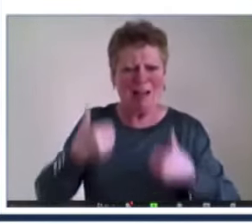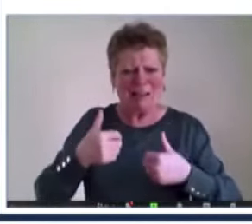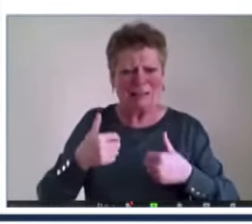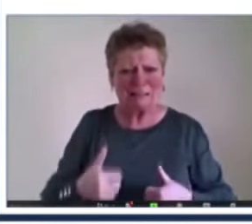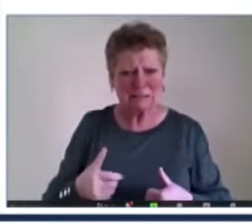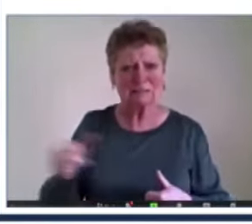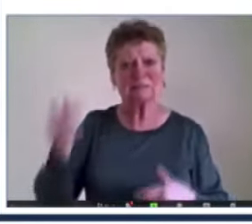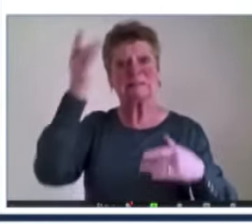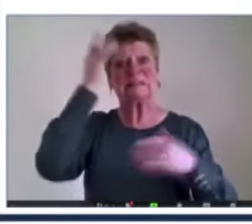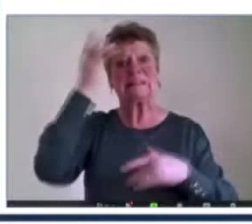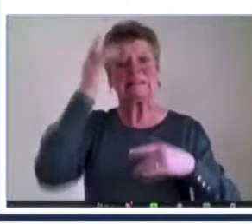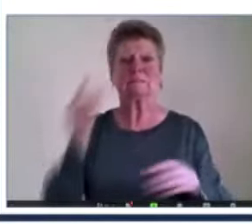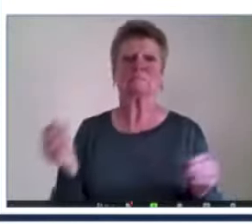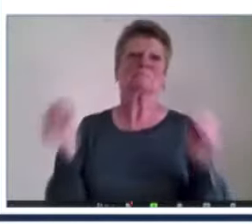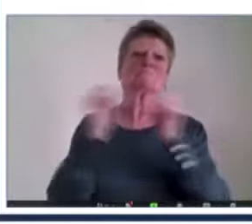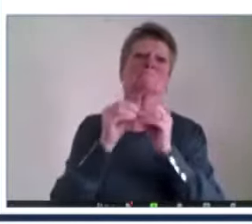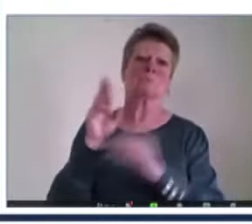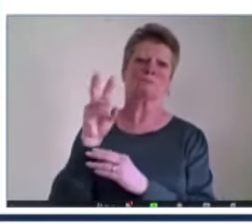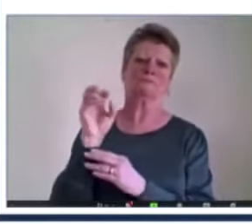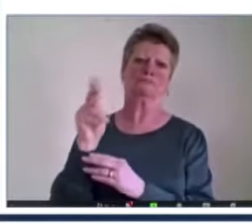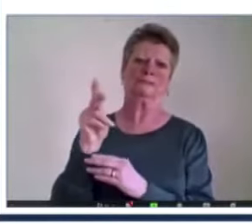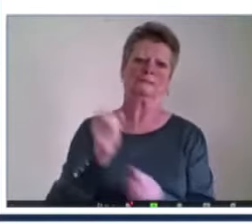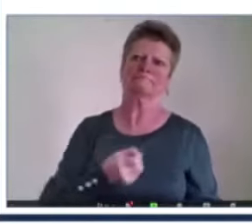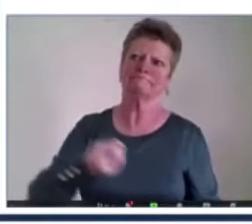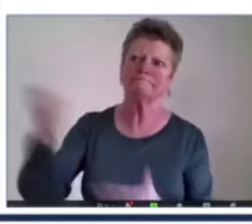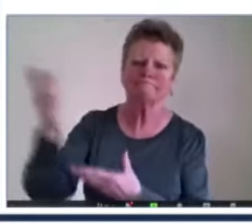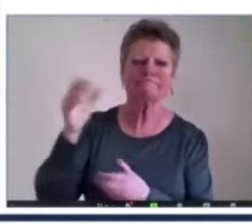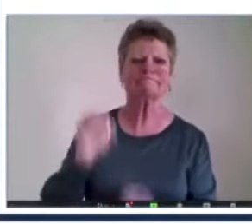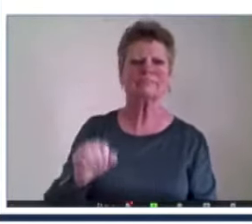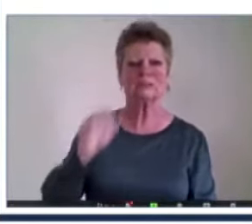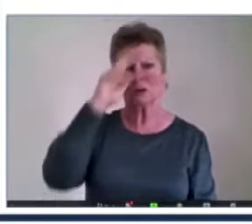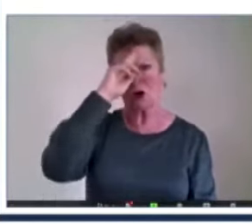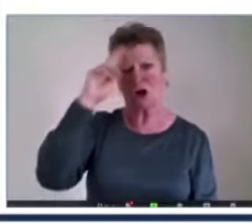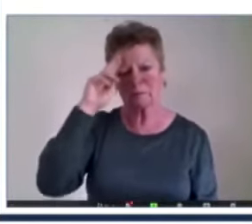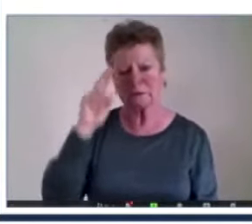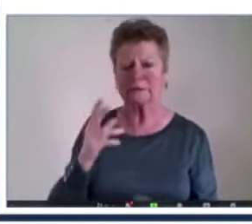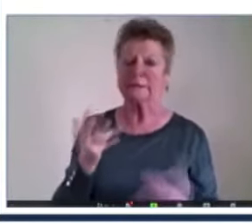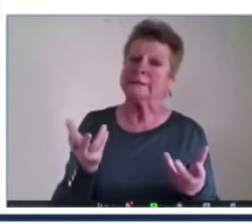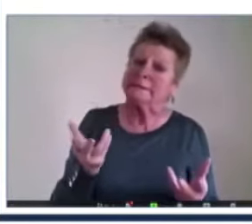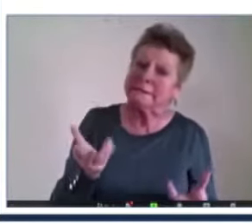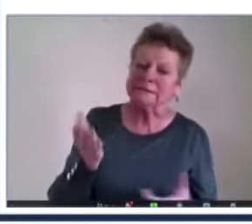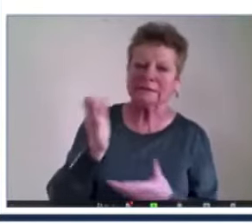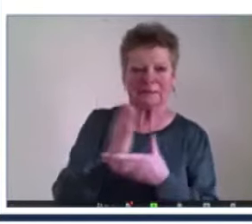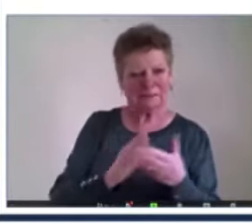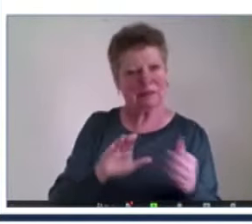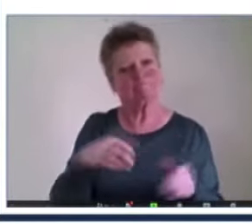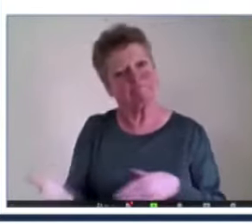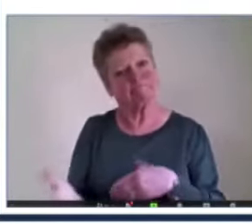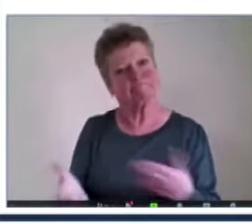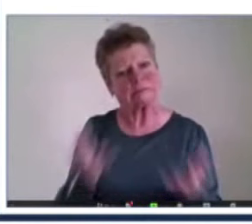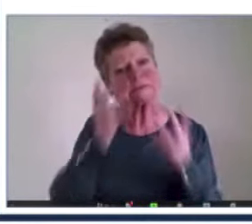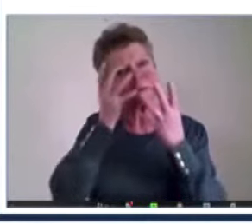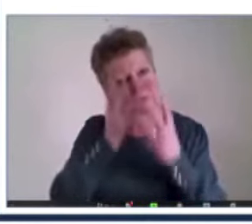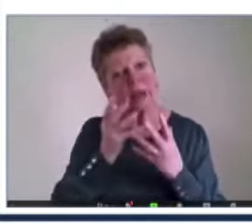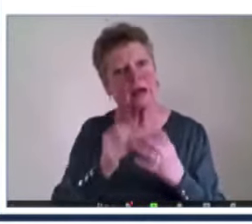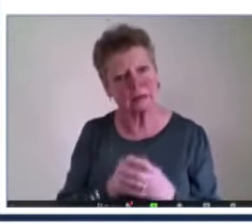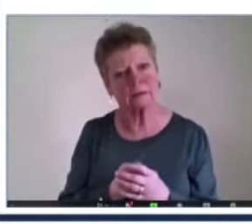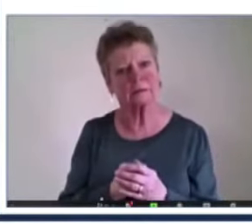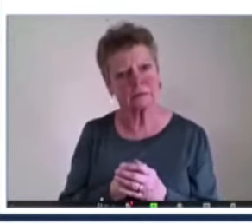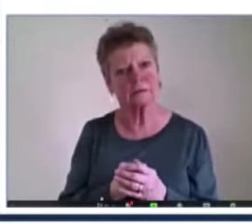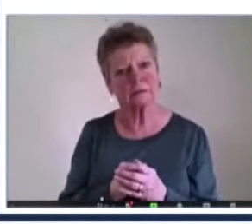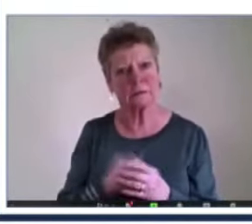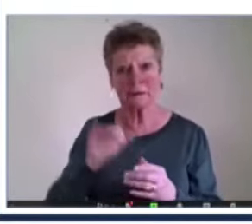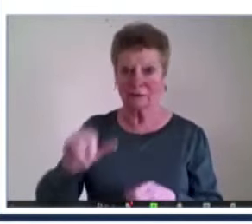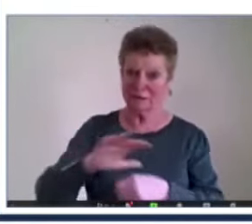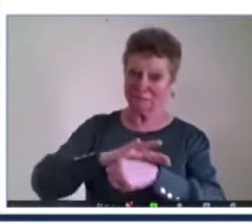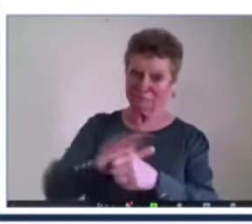at significant risk of being admitted to hospital, and sadly, some are still dying. The pandemic is not